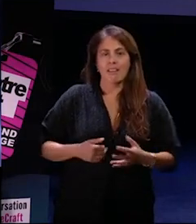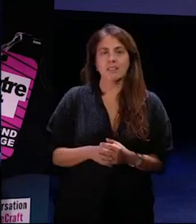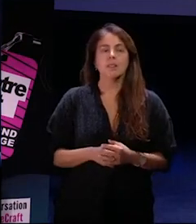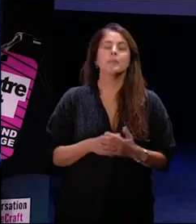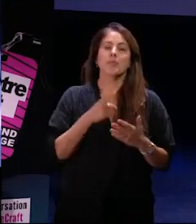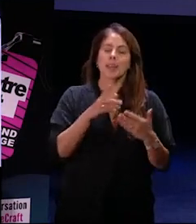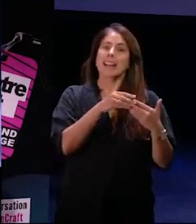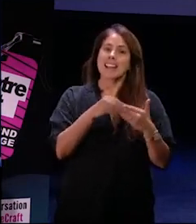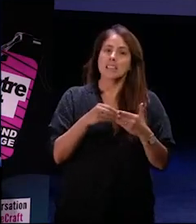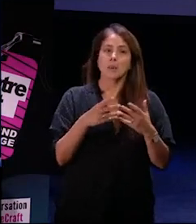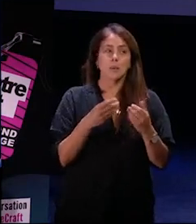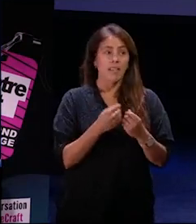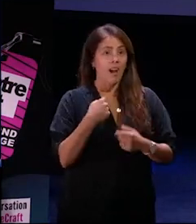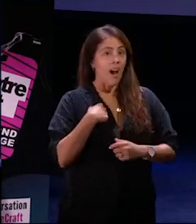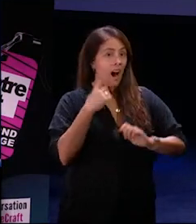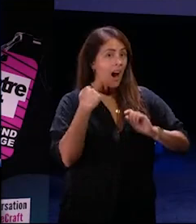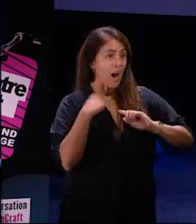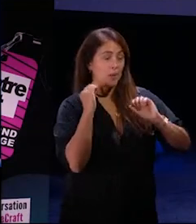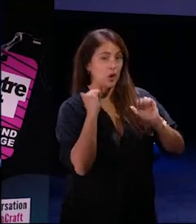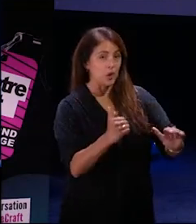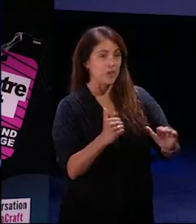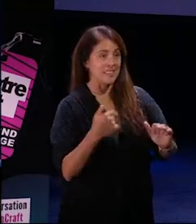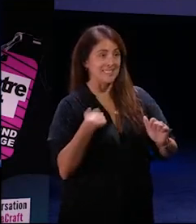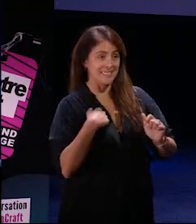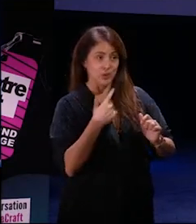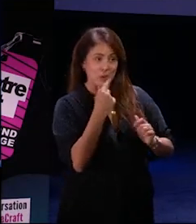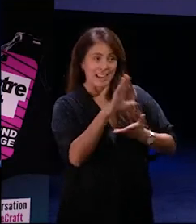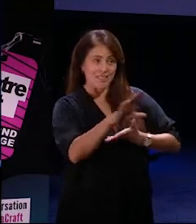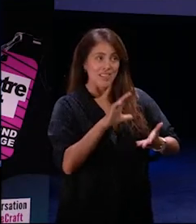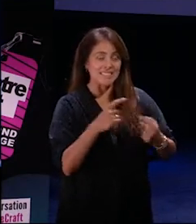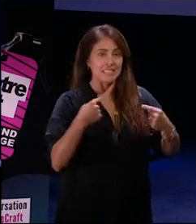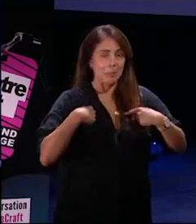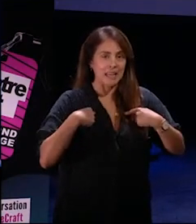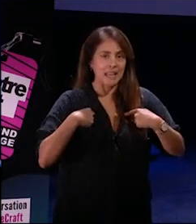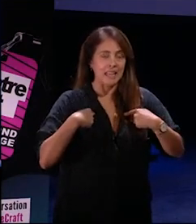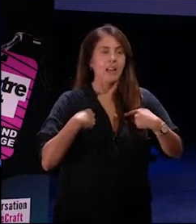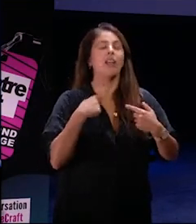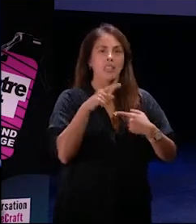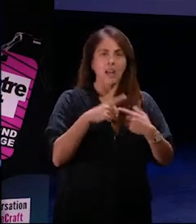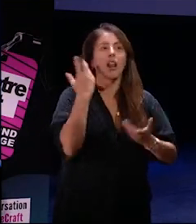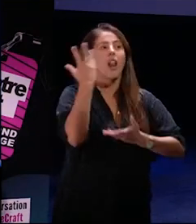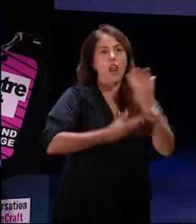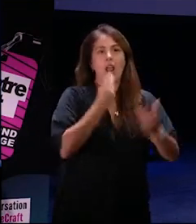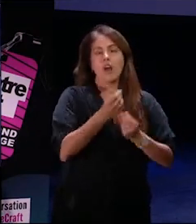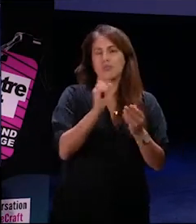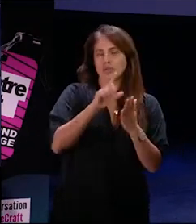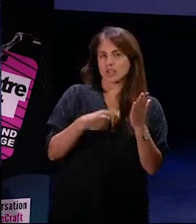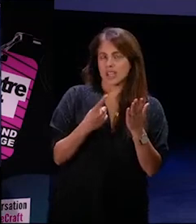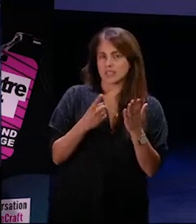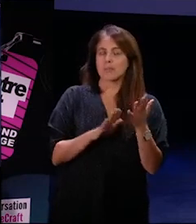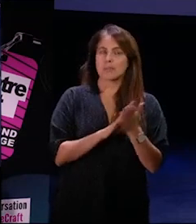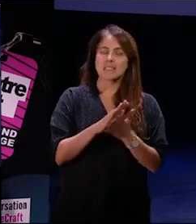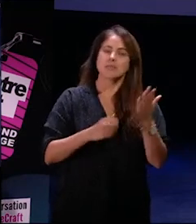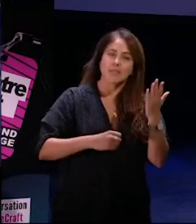You lead with, I'm a great investment, please. And then tell them about the project. And so you get to really